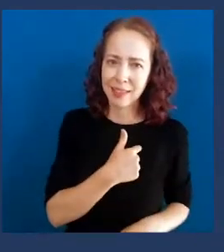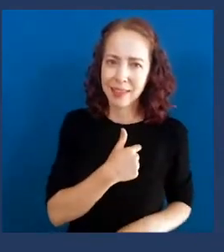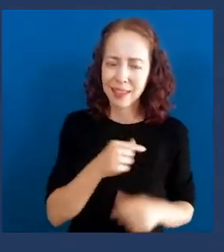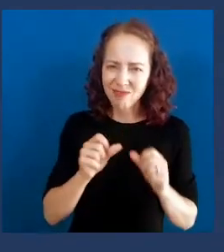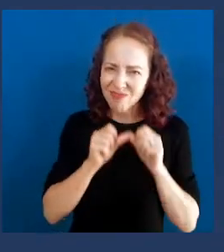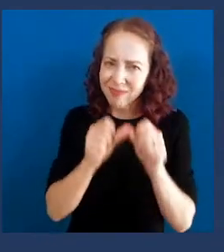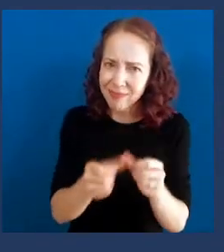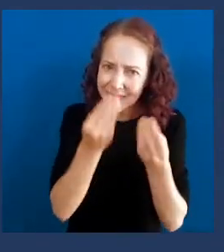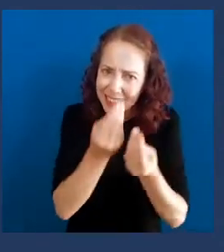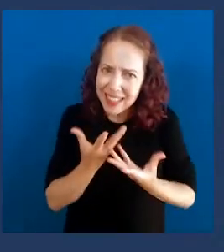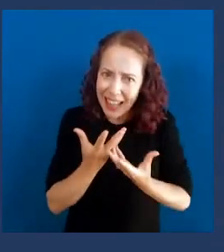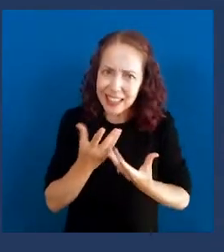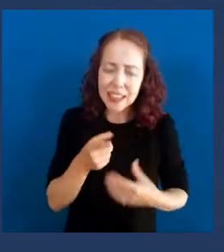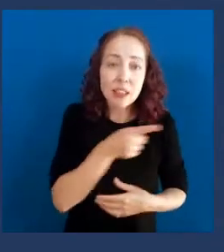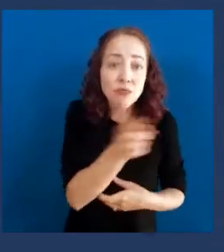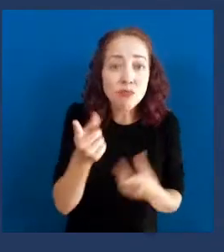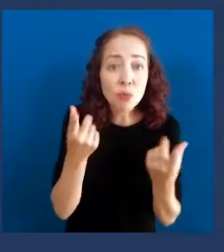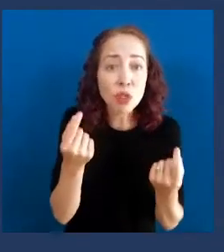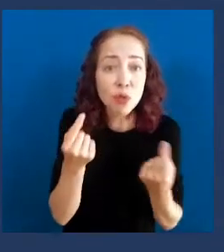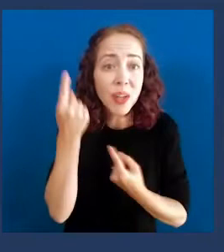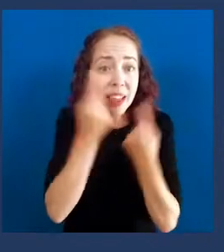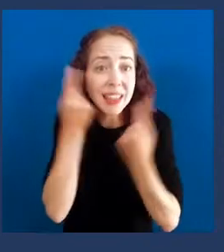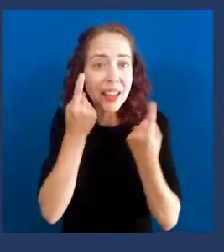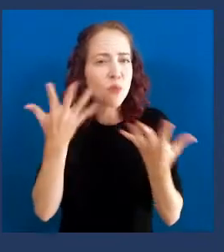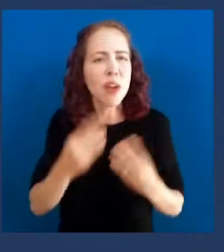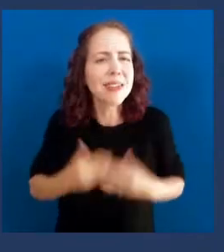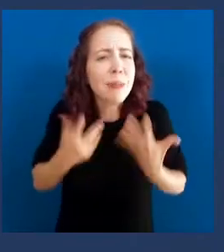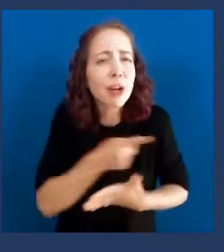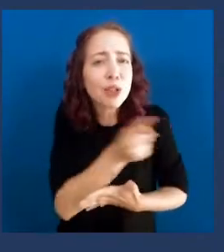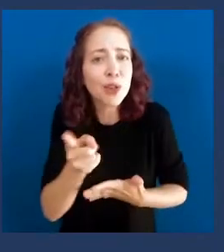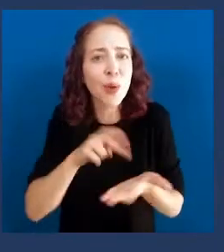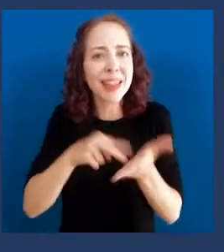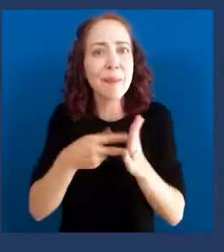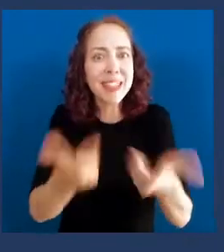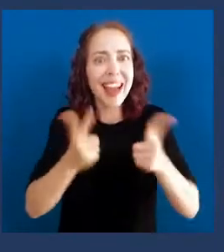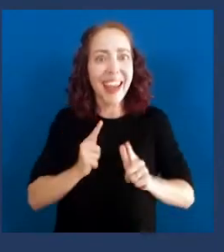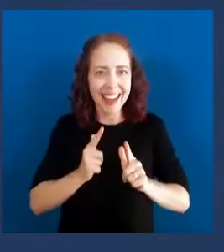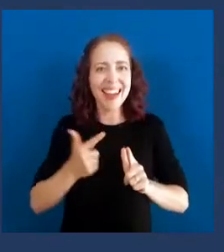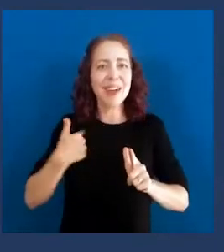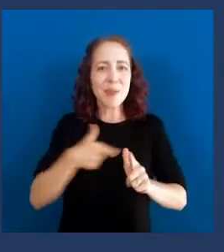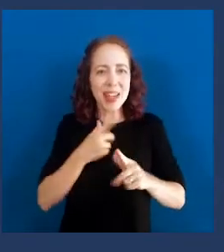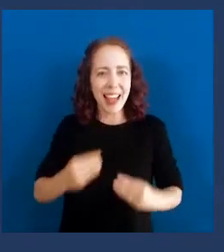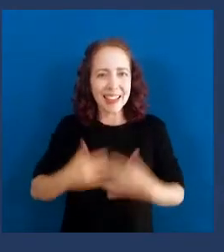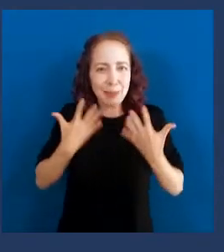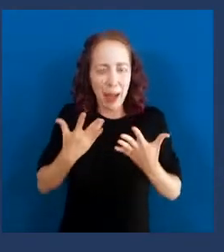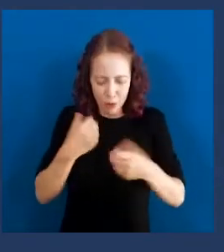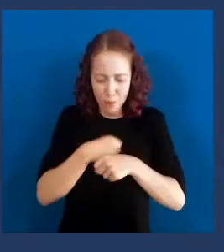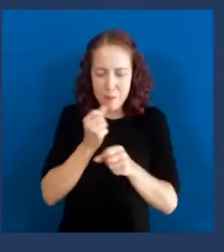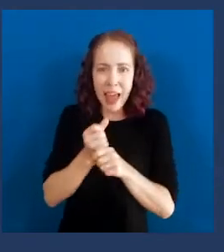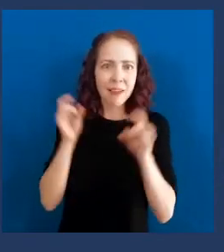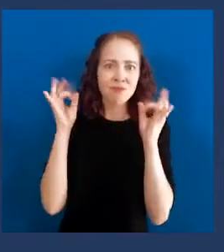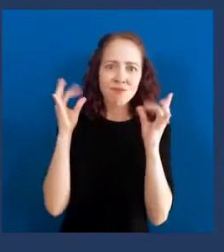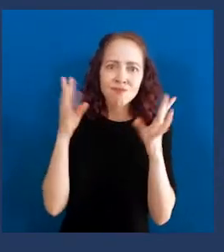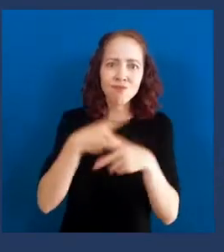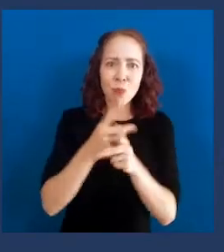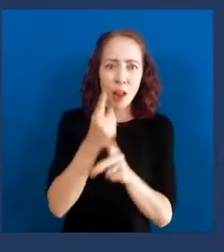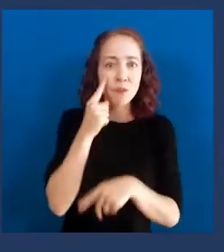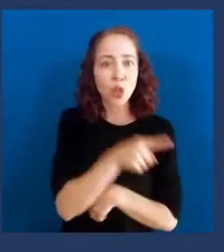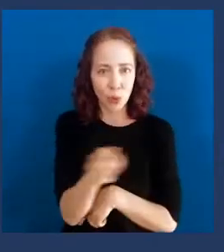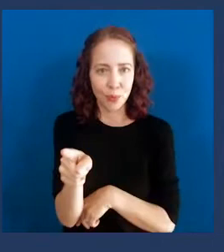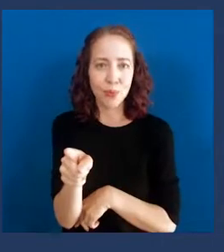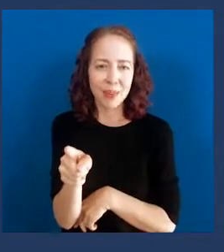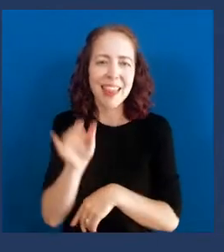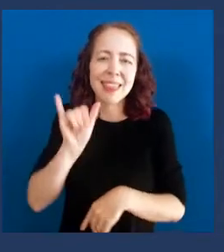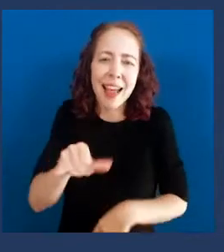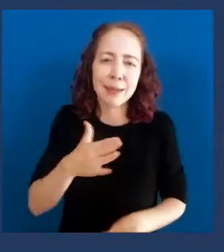you to continue to tell us what you're doing, thinking, what's inspiring you, so we can in turn be inspired to make